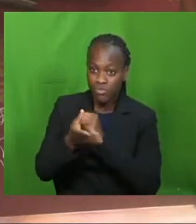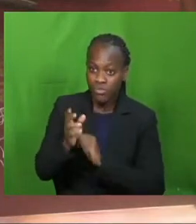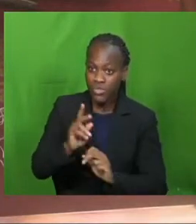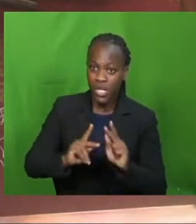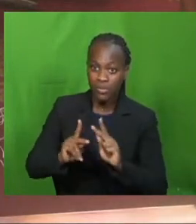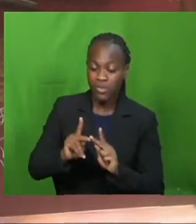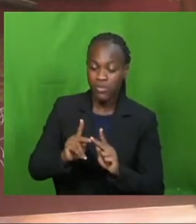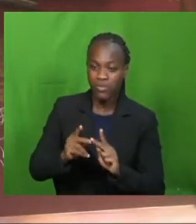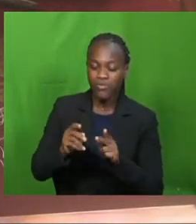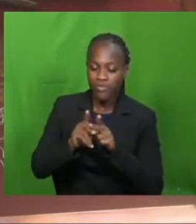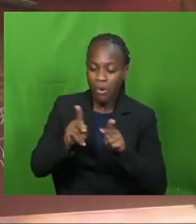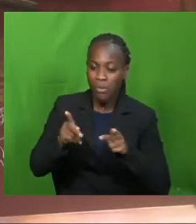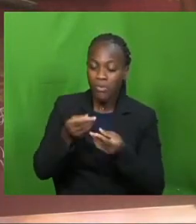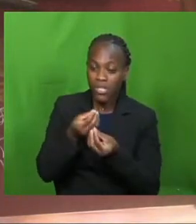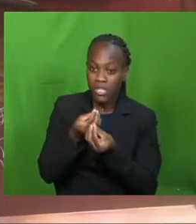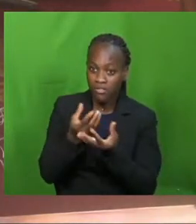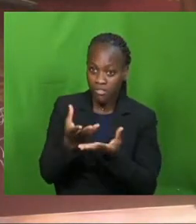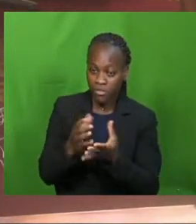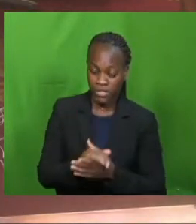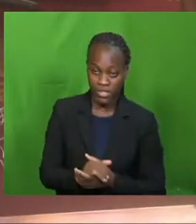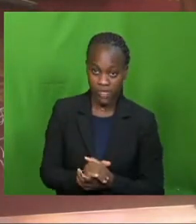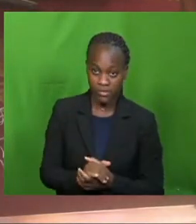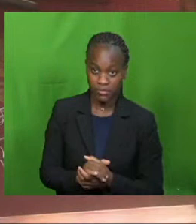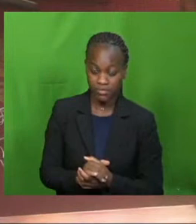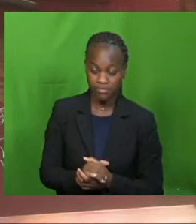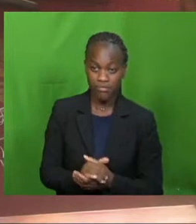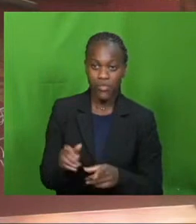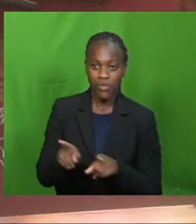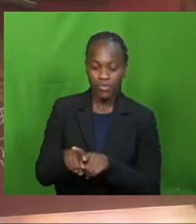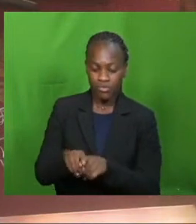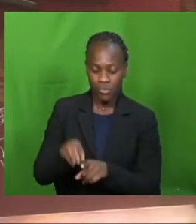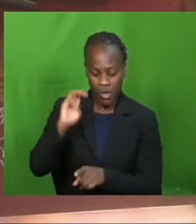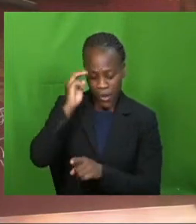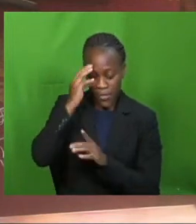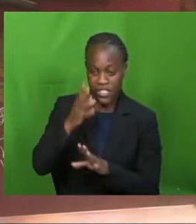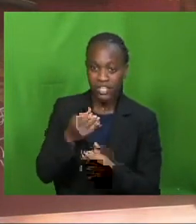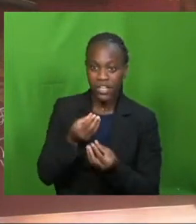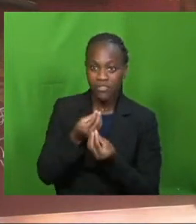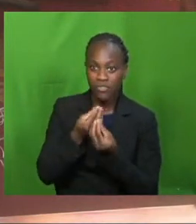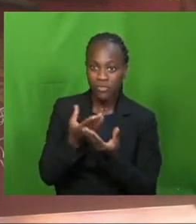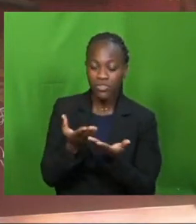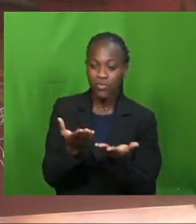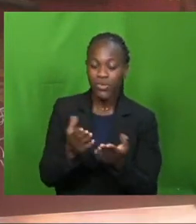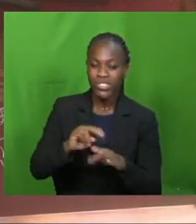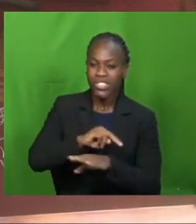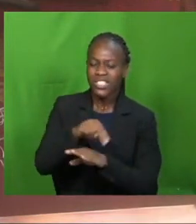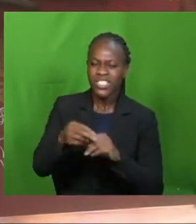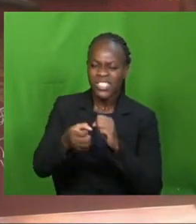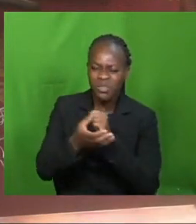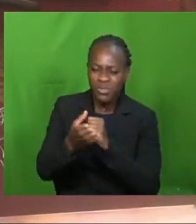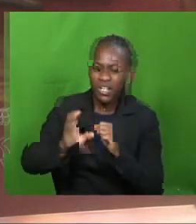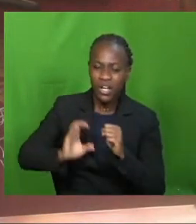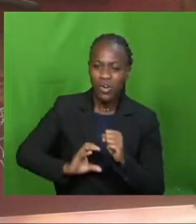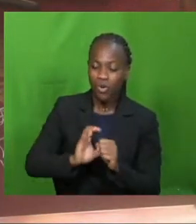information. Pursuant to this, Mr. Speaker, the Ministry of Information requested the National Media Commission to